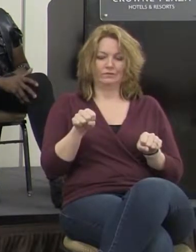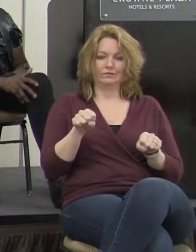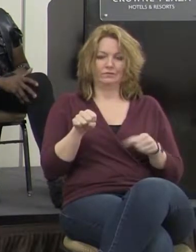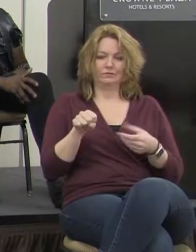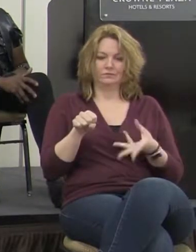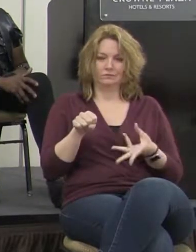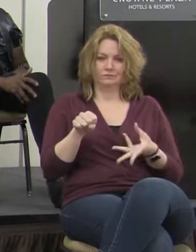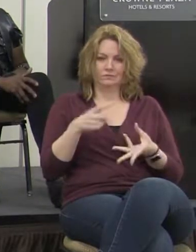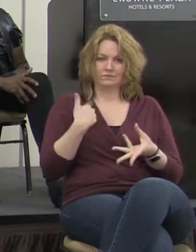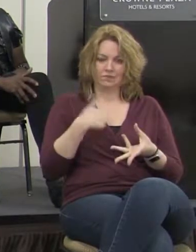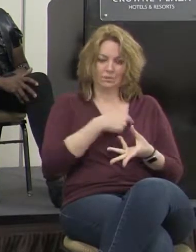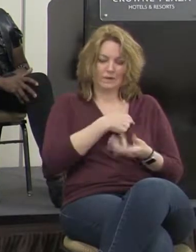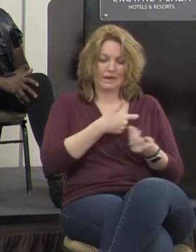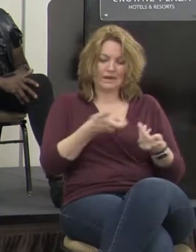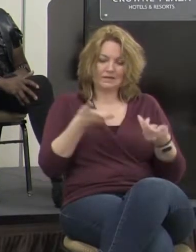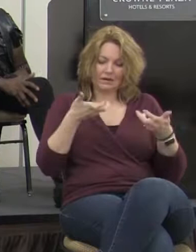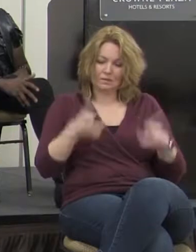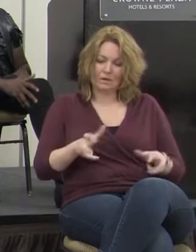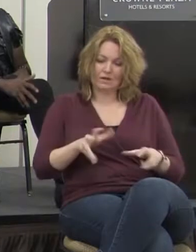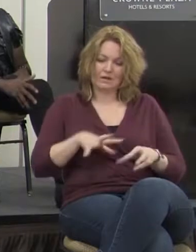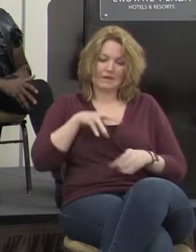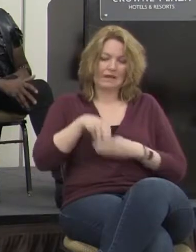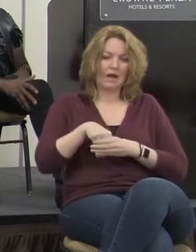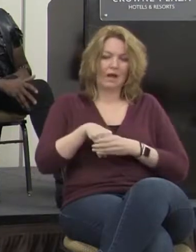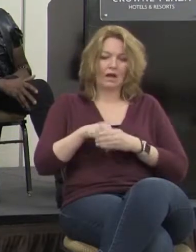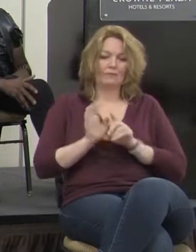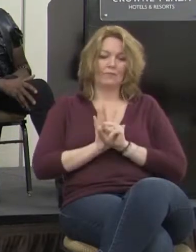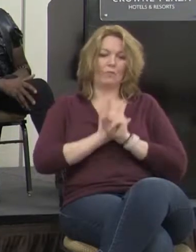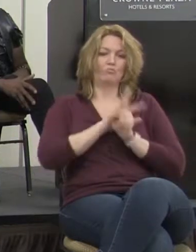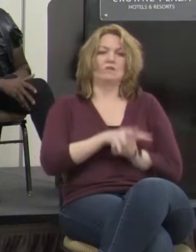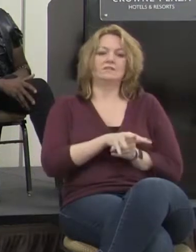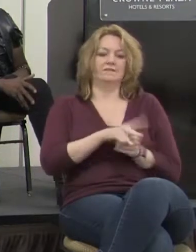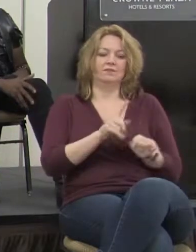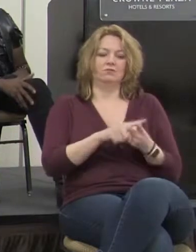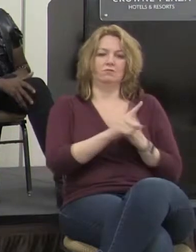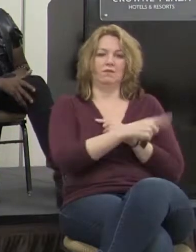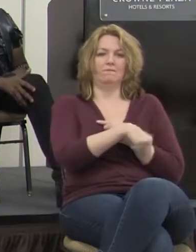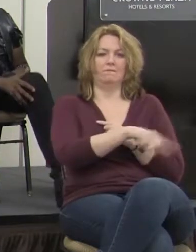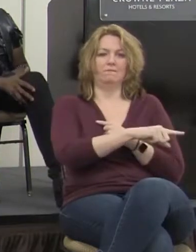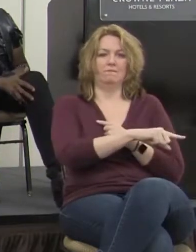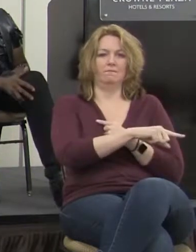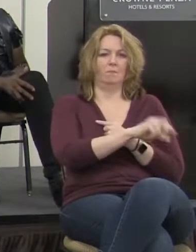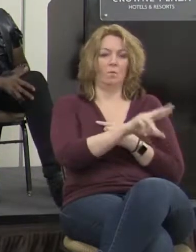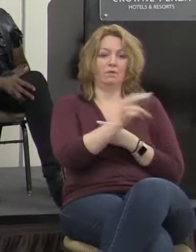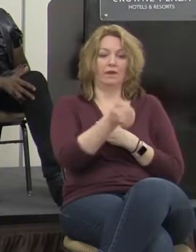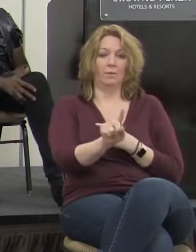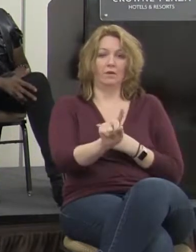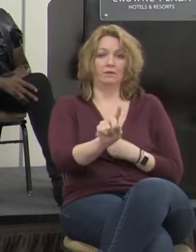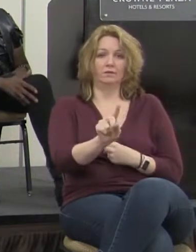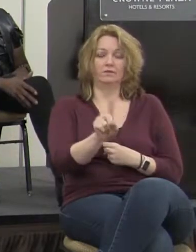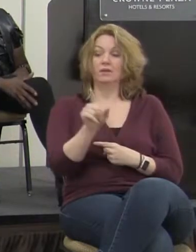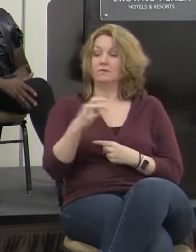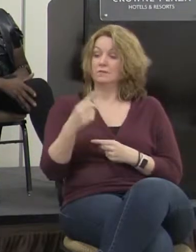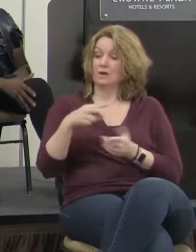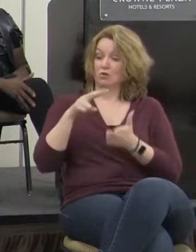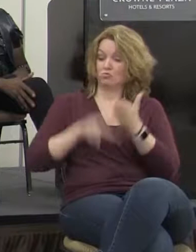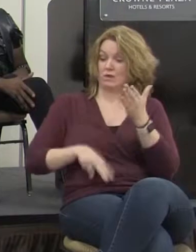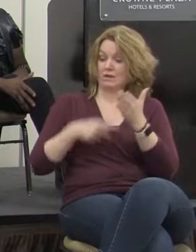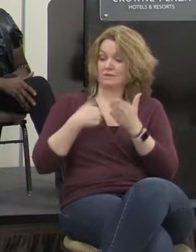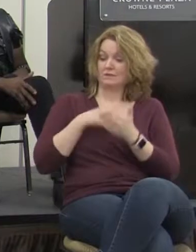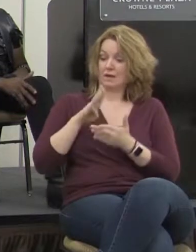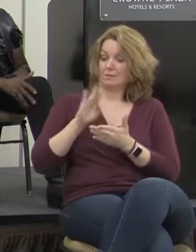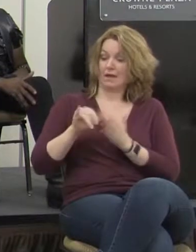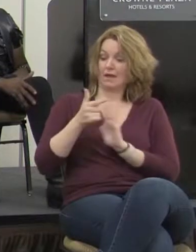so that we did not become the oppressor. Right. Because if anybody reads our bylaws,